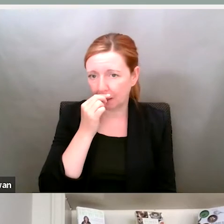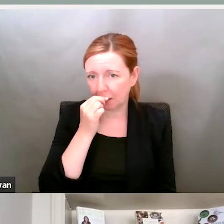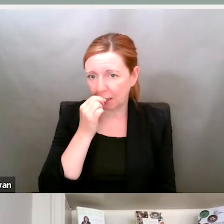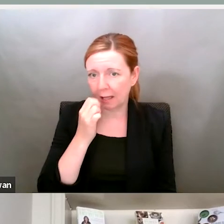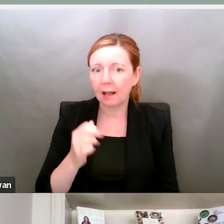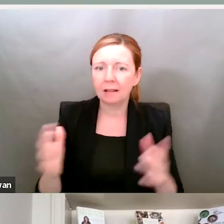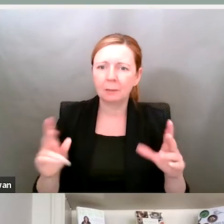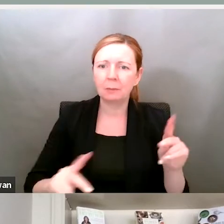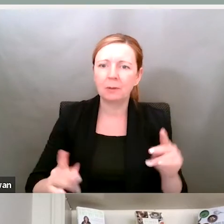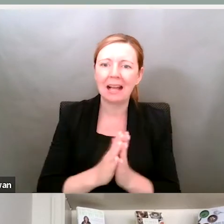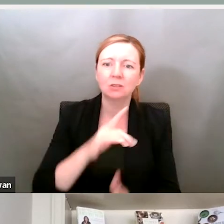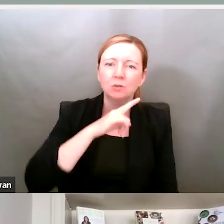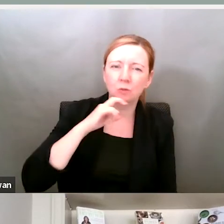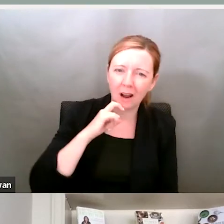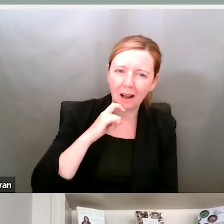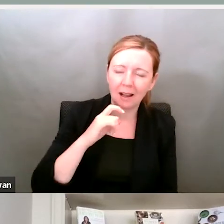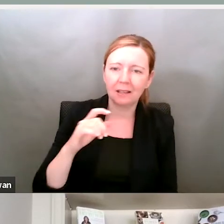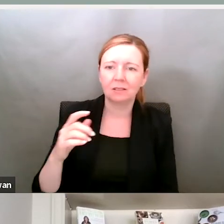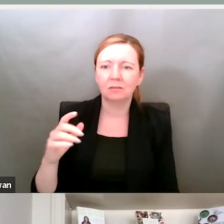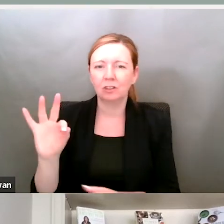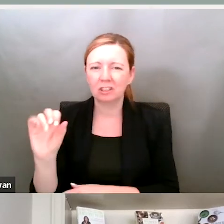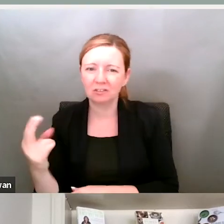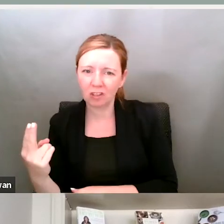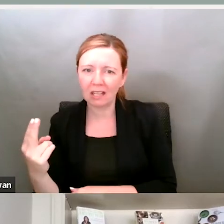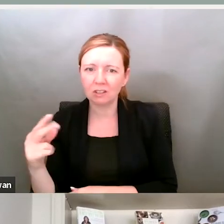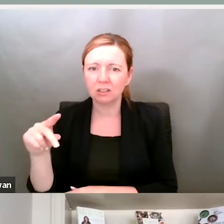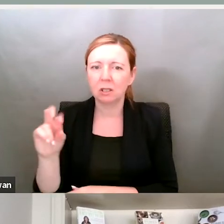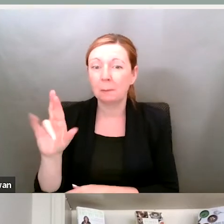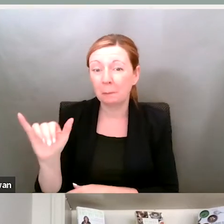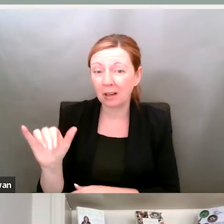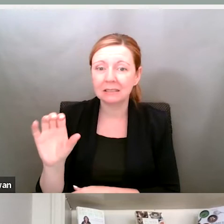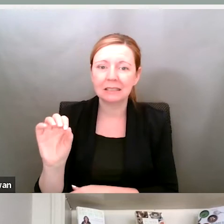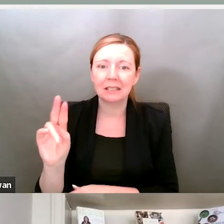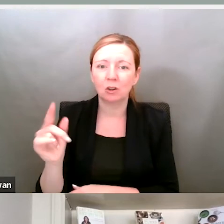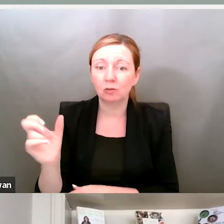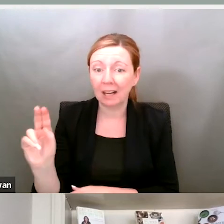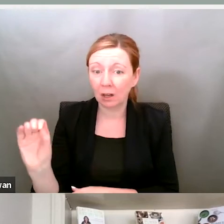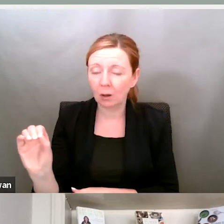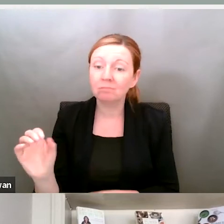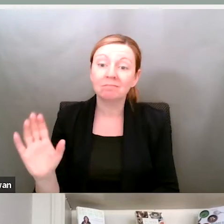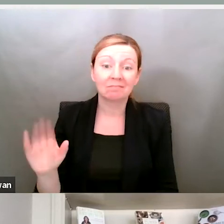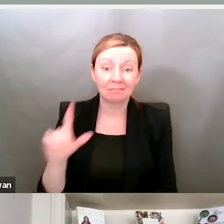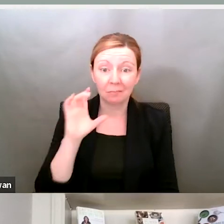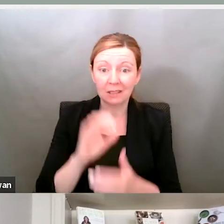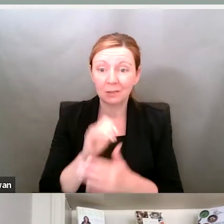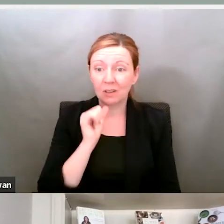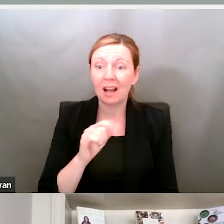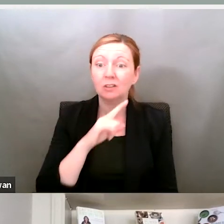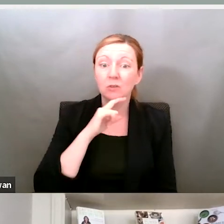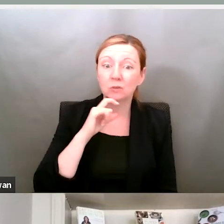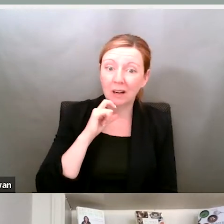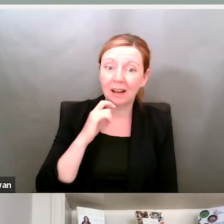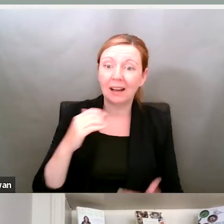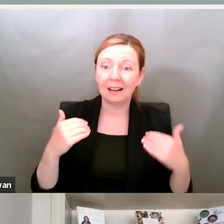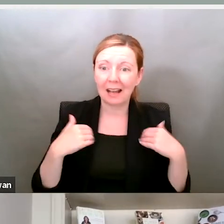is dried versus like fresh, like parsley and oregano and things like that. Believe it or not, the dried has a